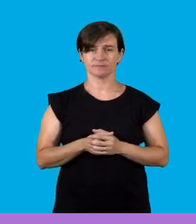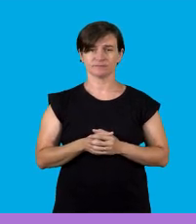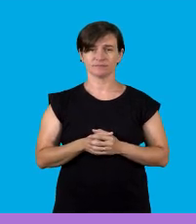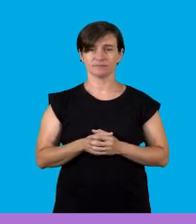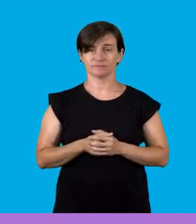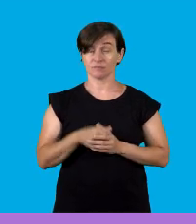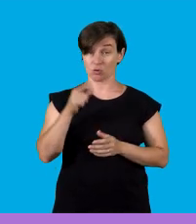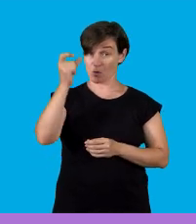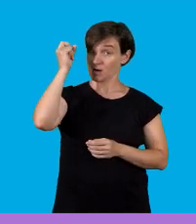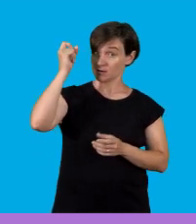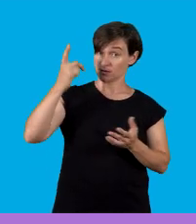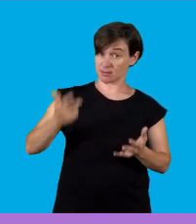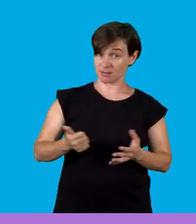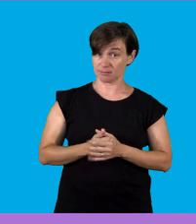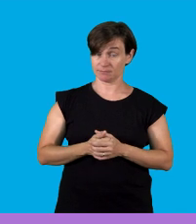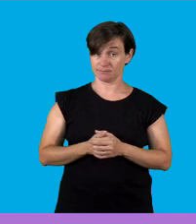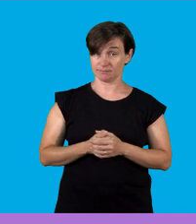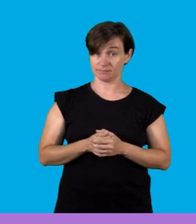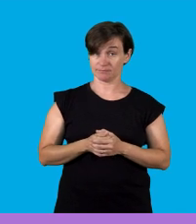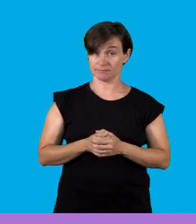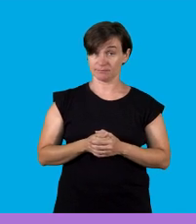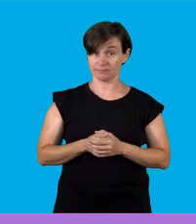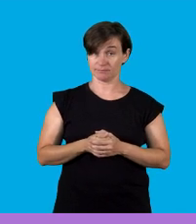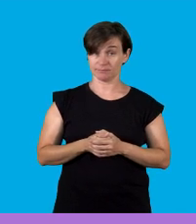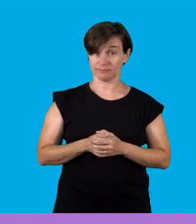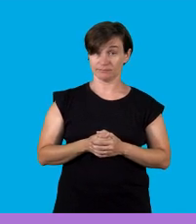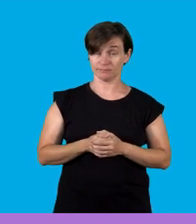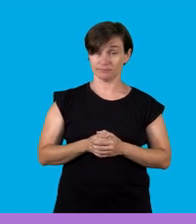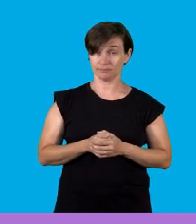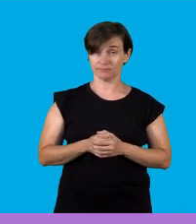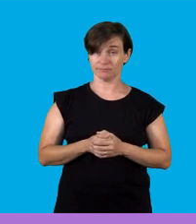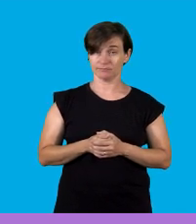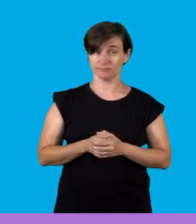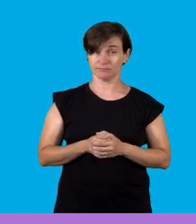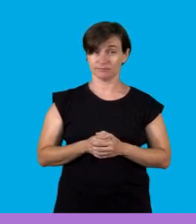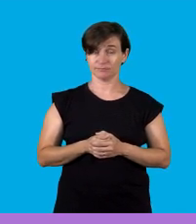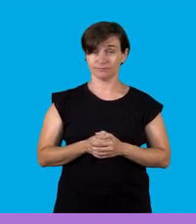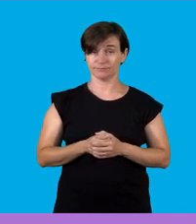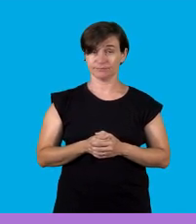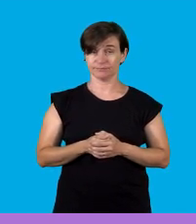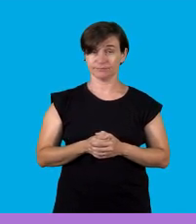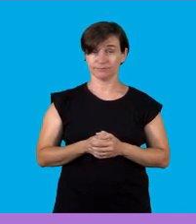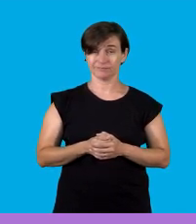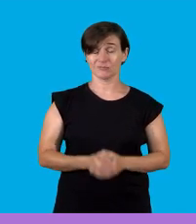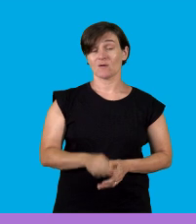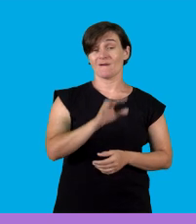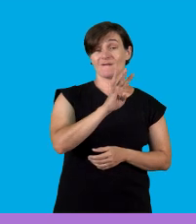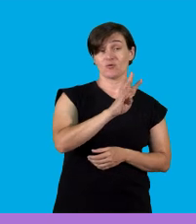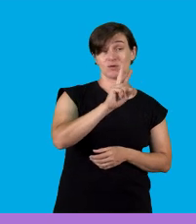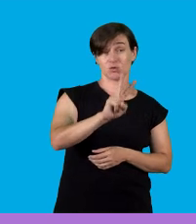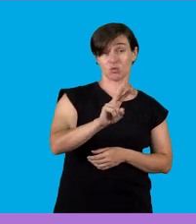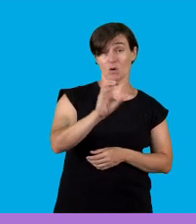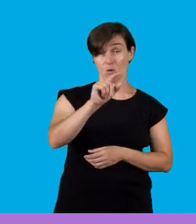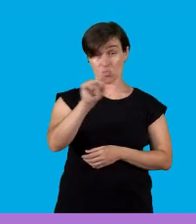use. Guys, are we clear on that? All right. So therefore, I'll indicate then 42